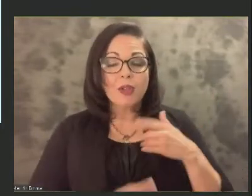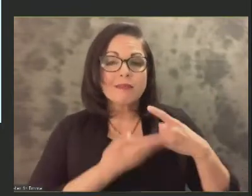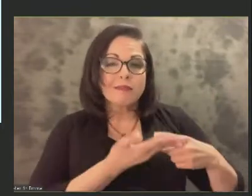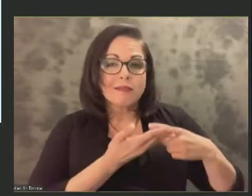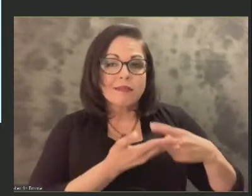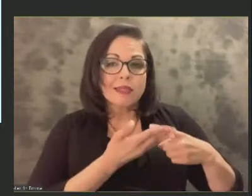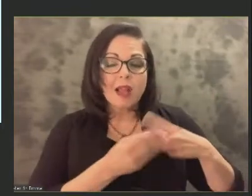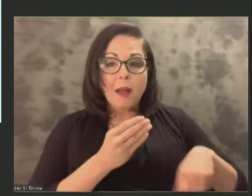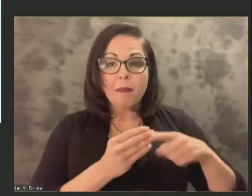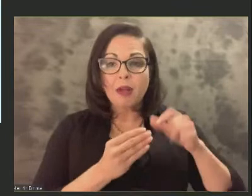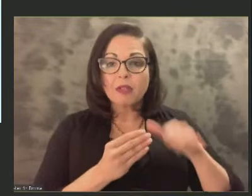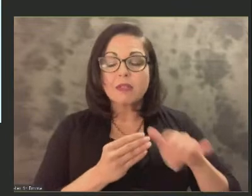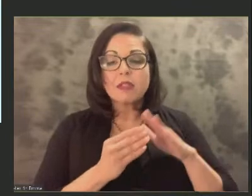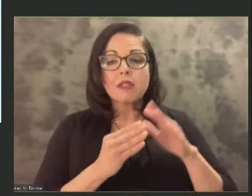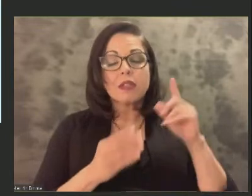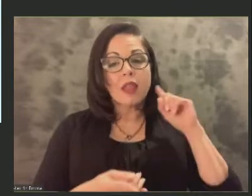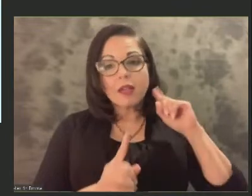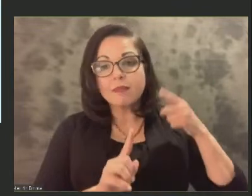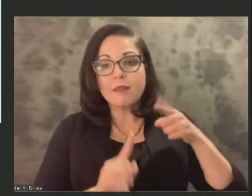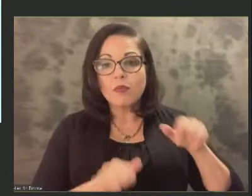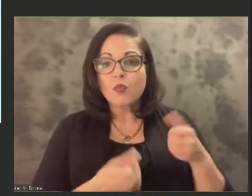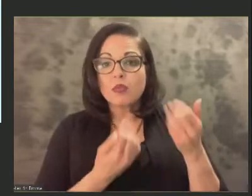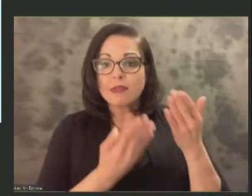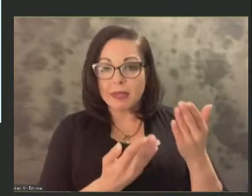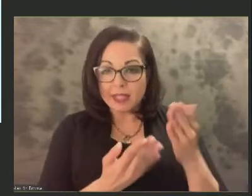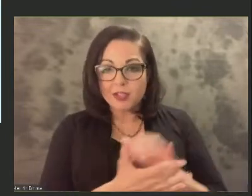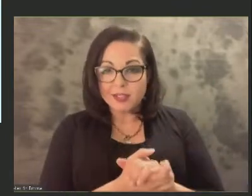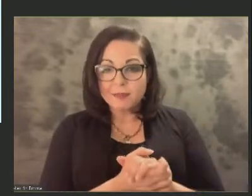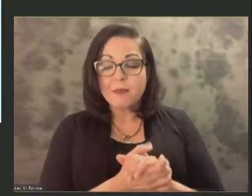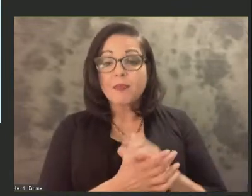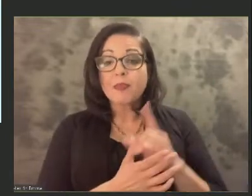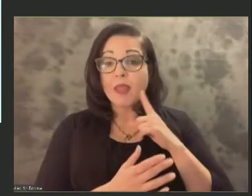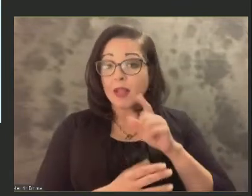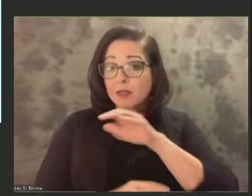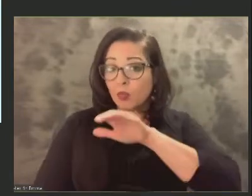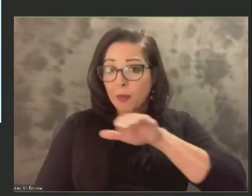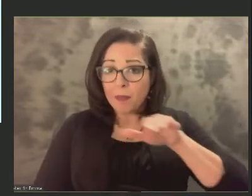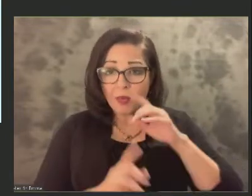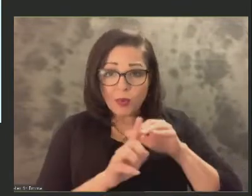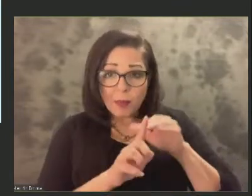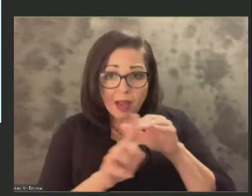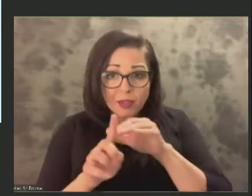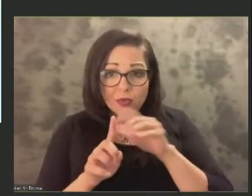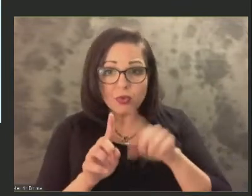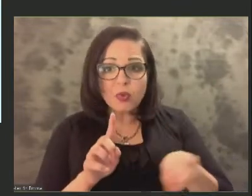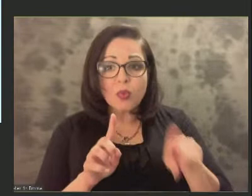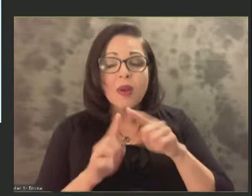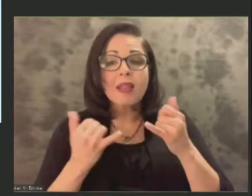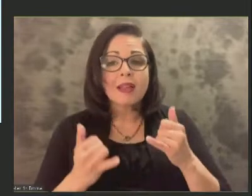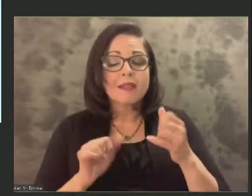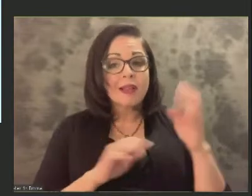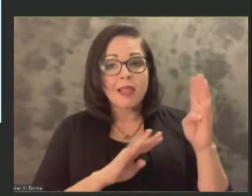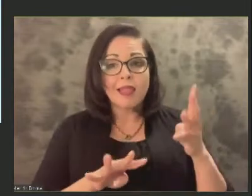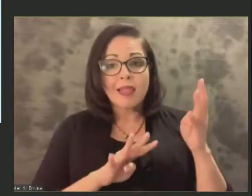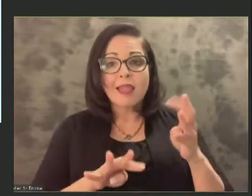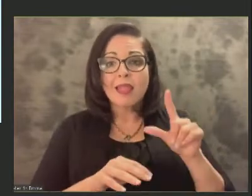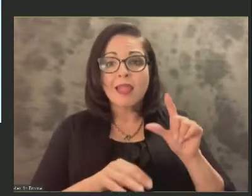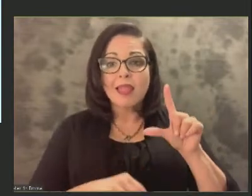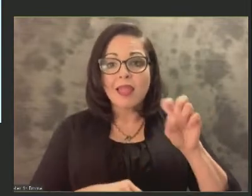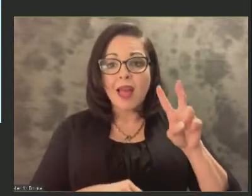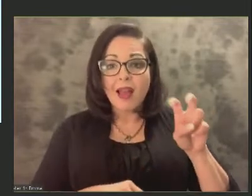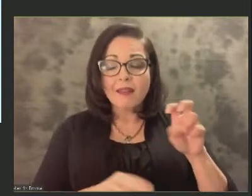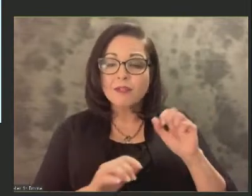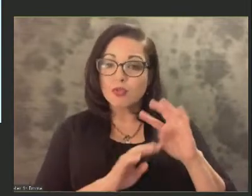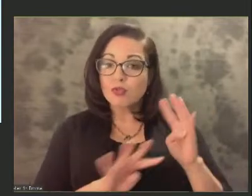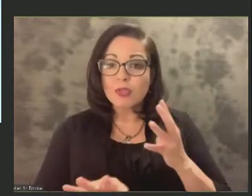of refined recommendations. As a reminder, this meeting is being live streamed and recorded and